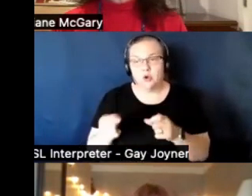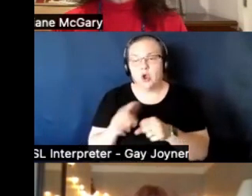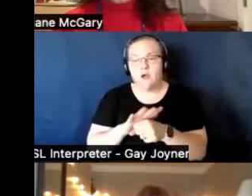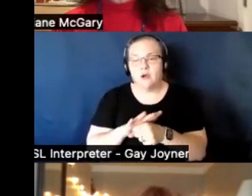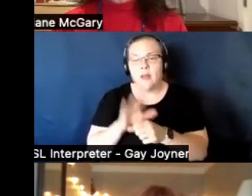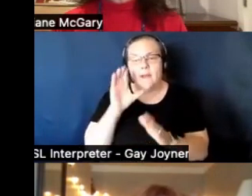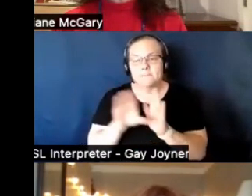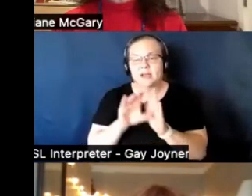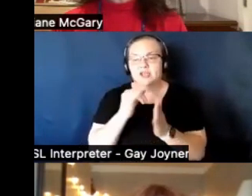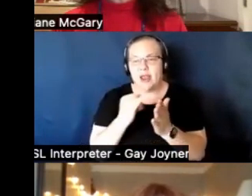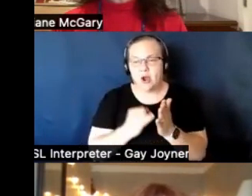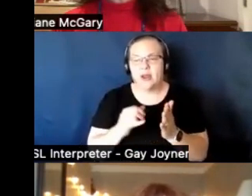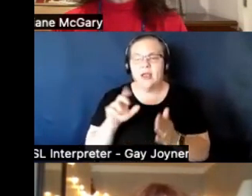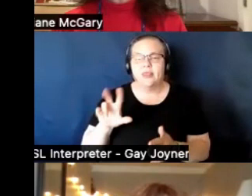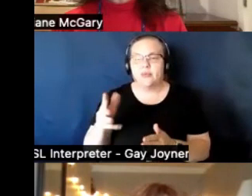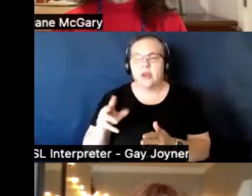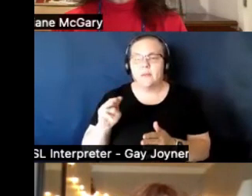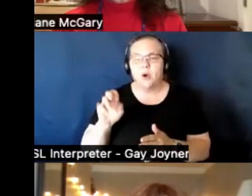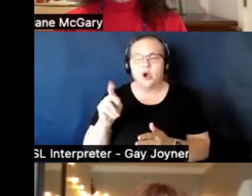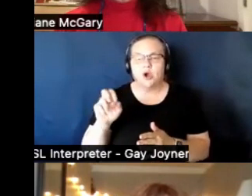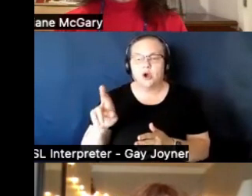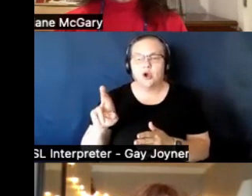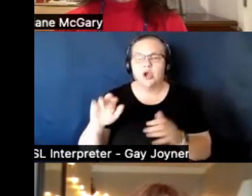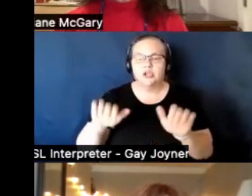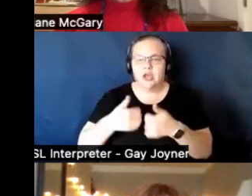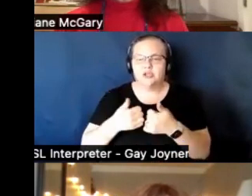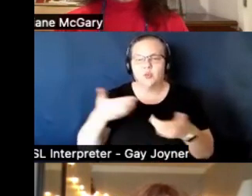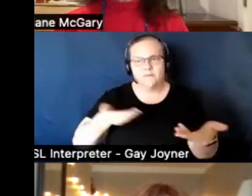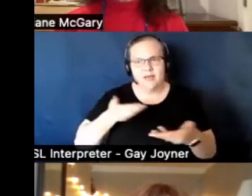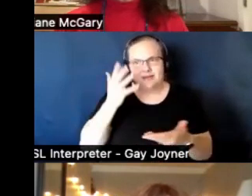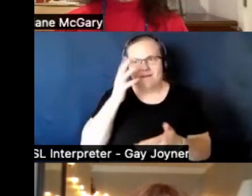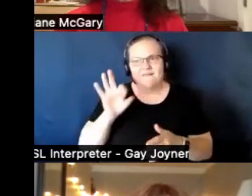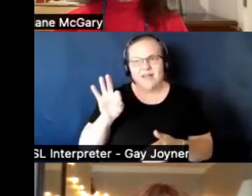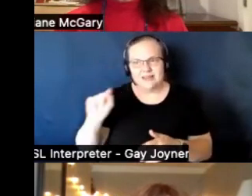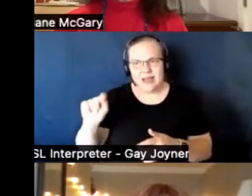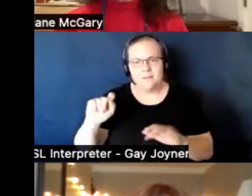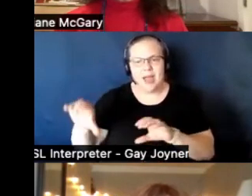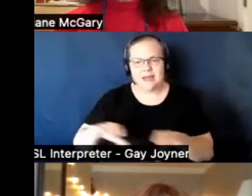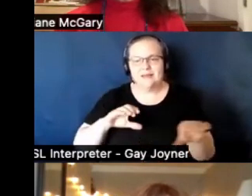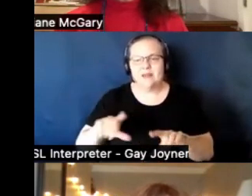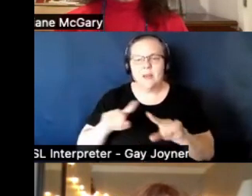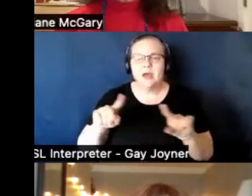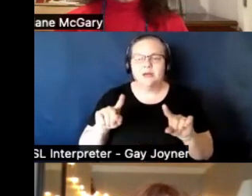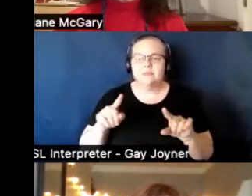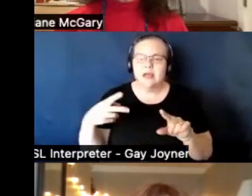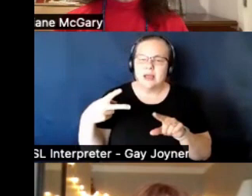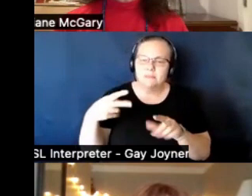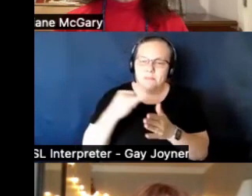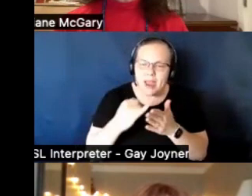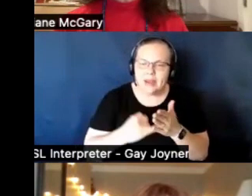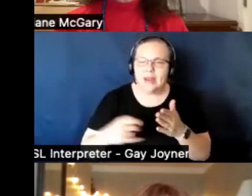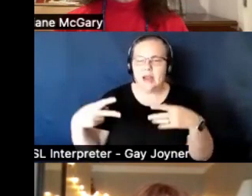and 3-marker challenge were welcome FaceTime activities. In addition to painting, making miniature paper cutouts, and